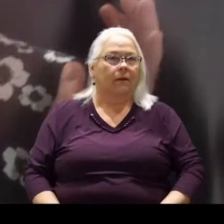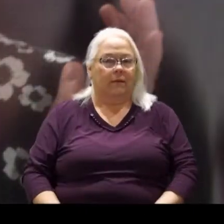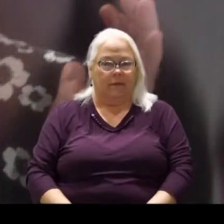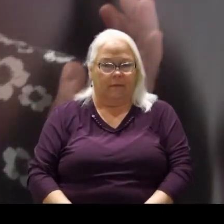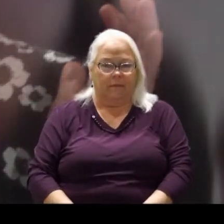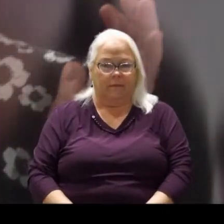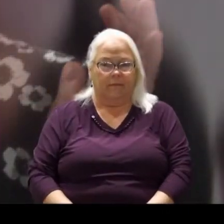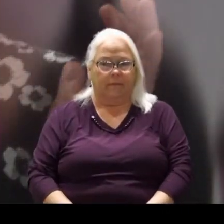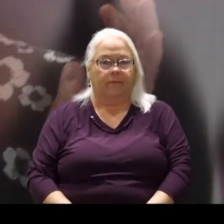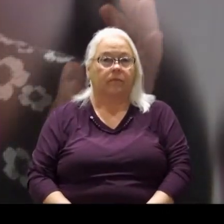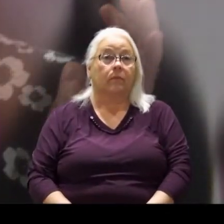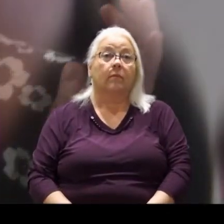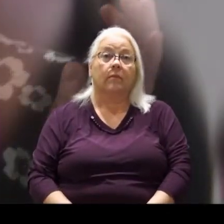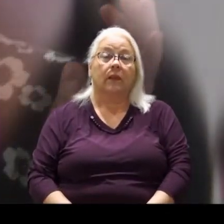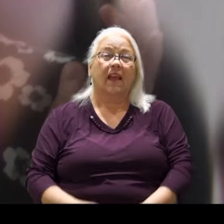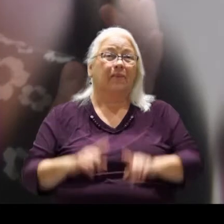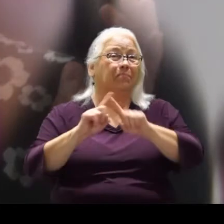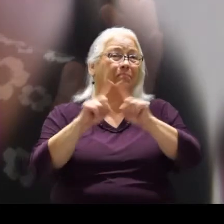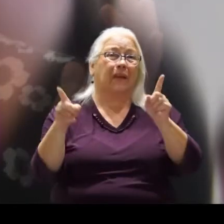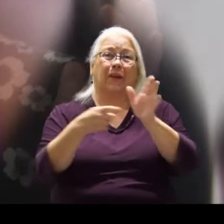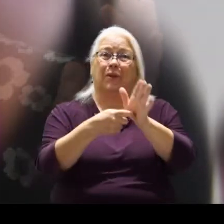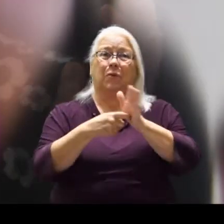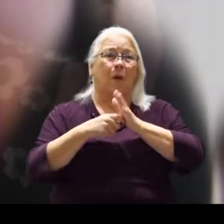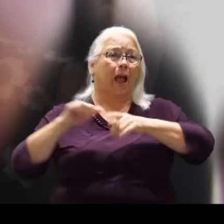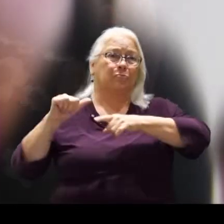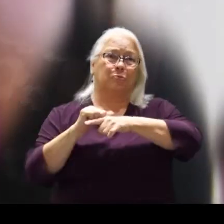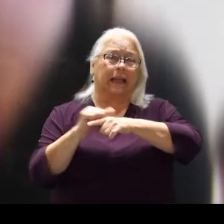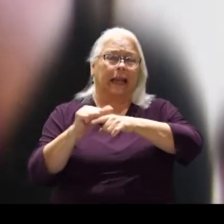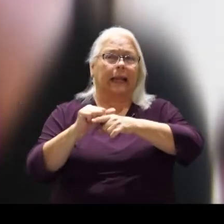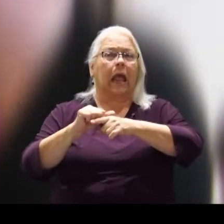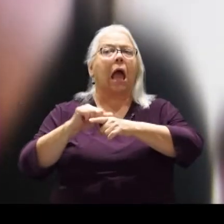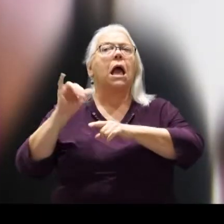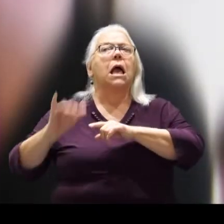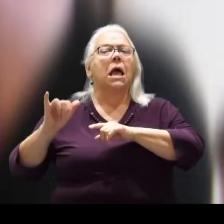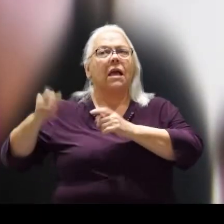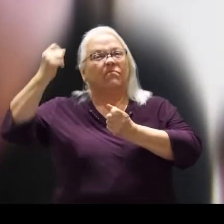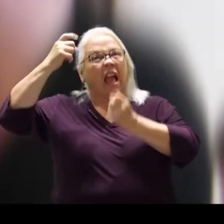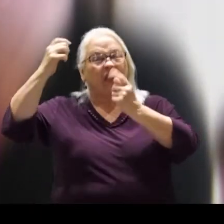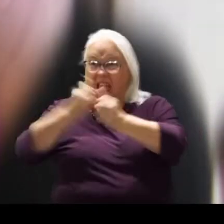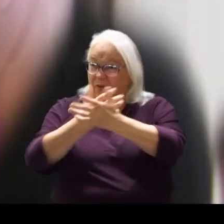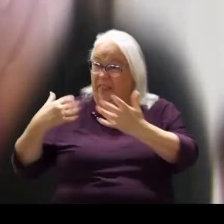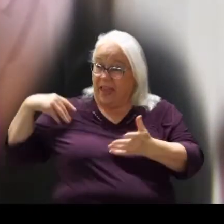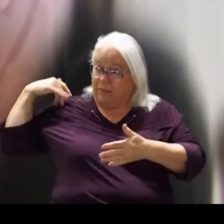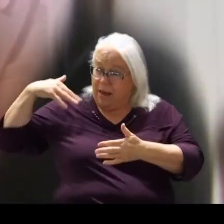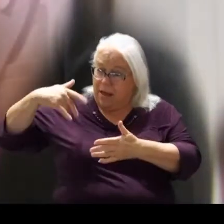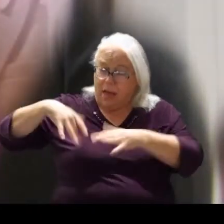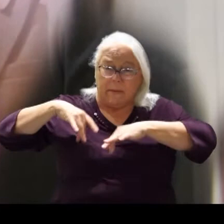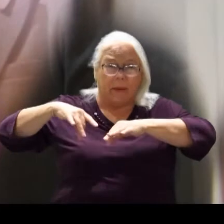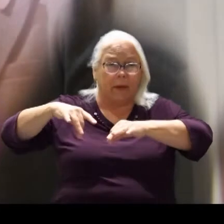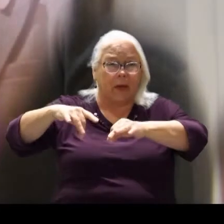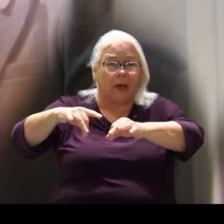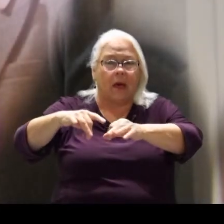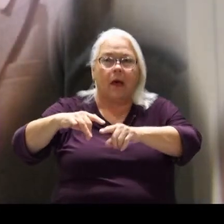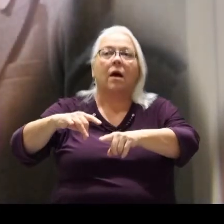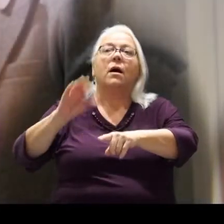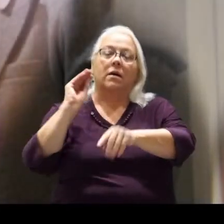love this work. But it takes training and understanding to consolidate everything we've learned. And we keep